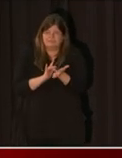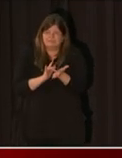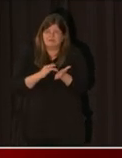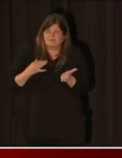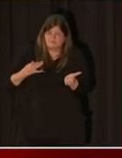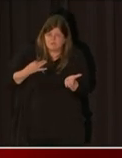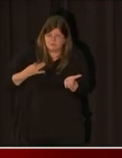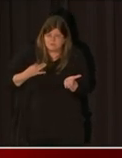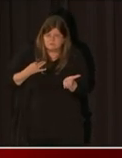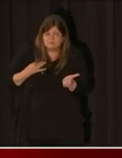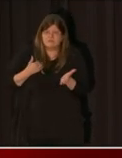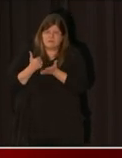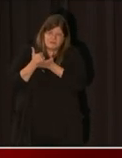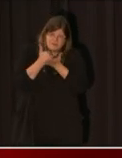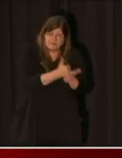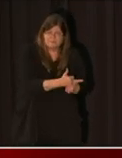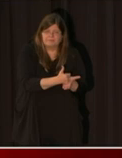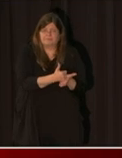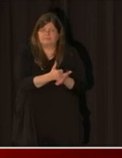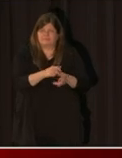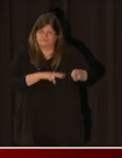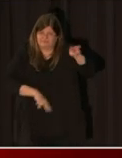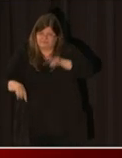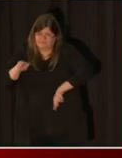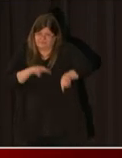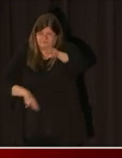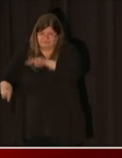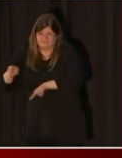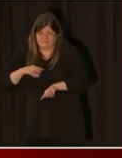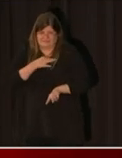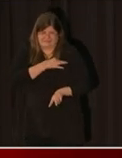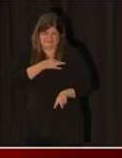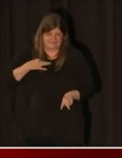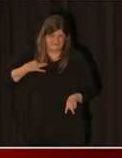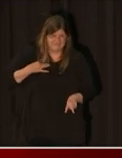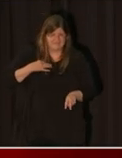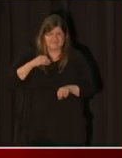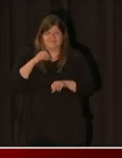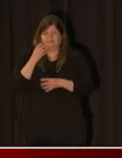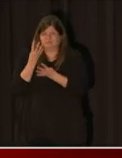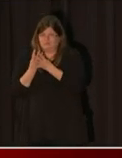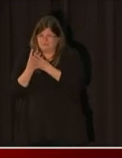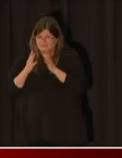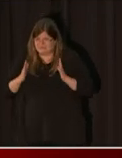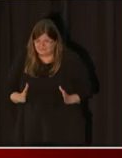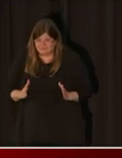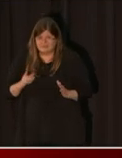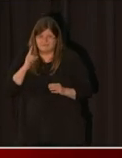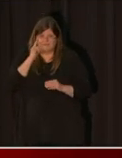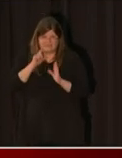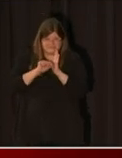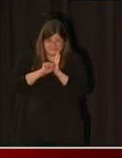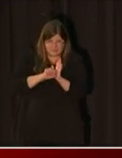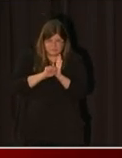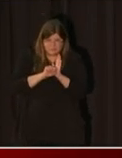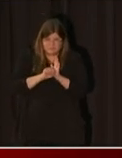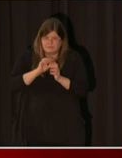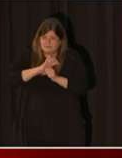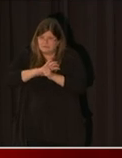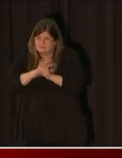assist with the monitoring staff and residents for symptoms of COVID-19. Today, I'm also appointing